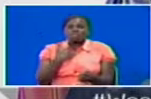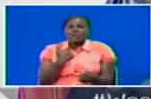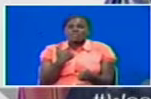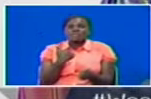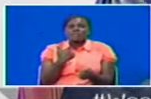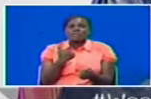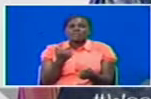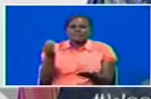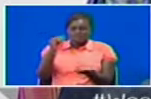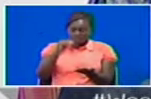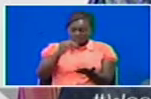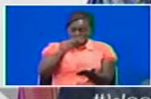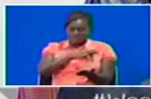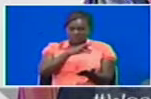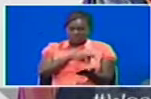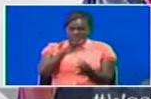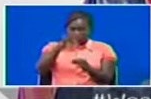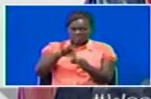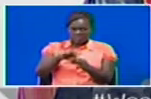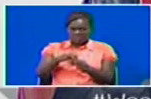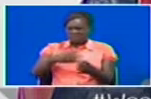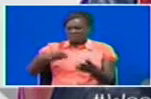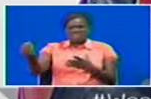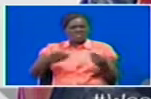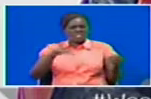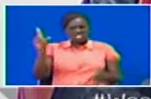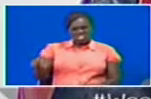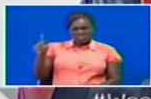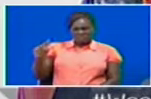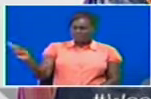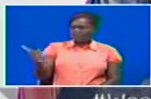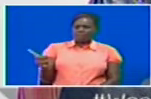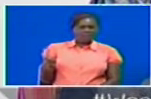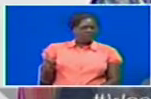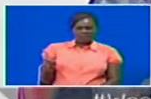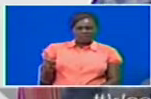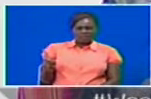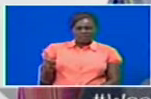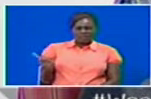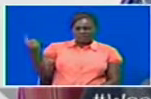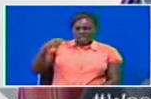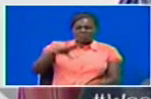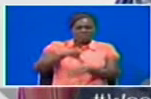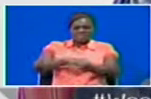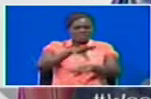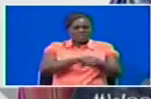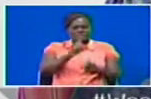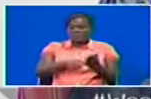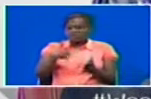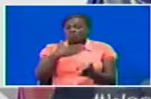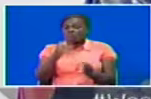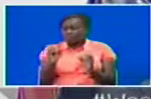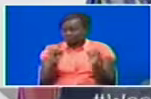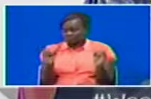bargain for what we give. Our votes are not just that cheap. You not just don't come and pick them anytime you feel like.